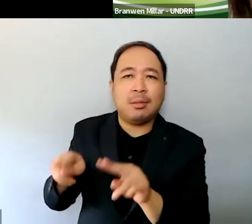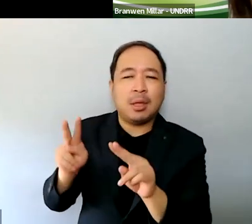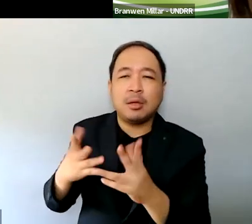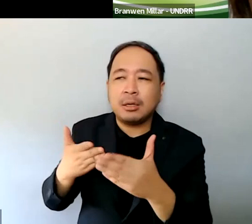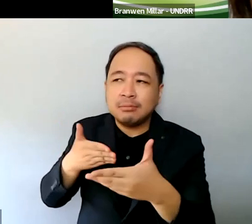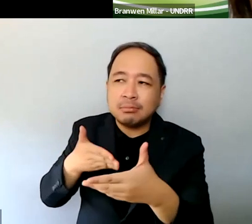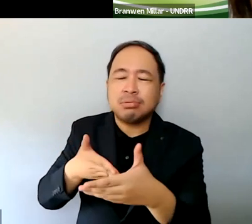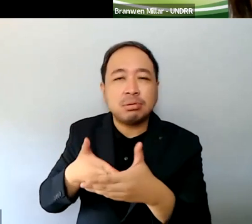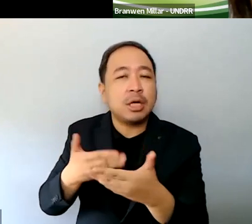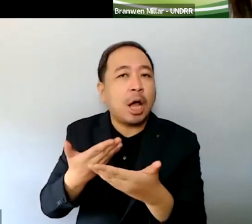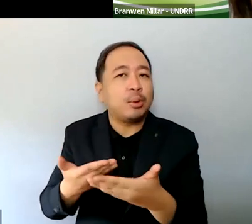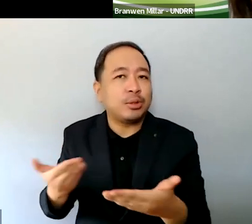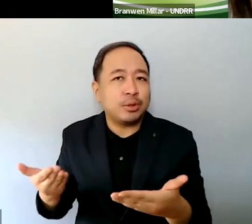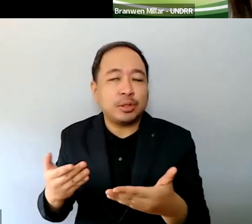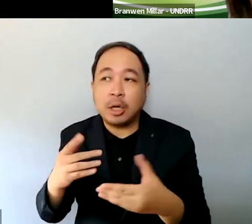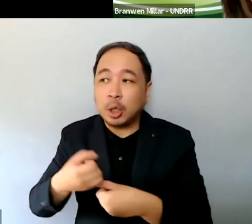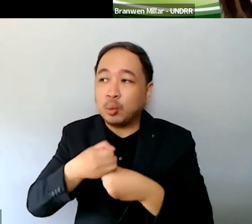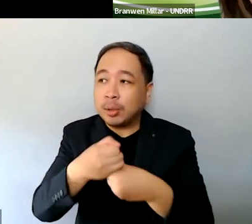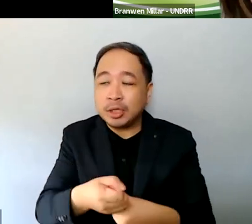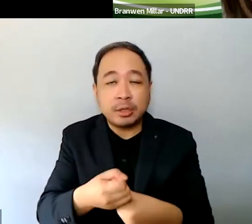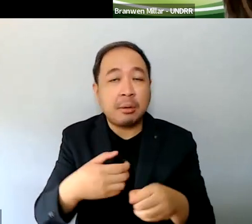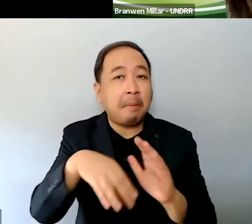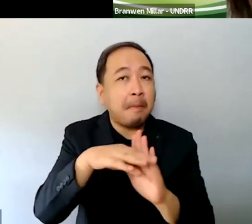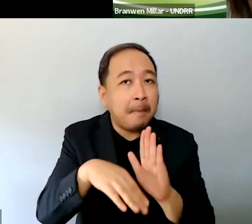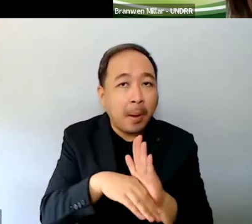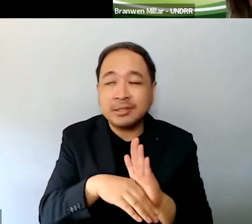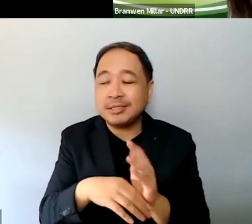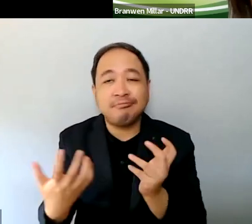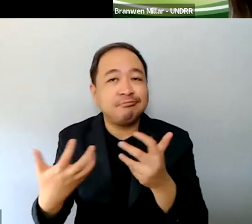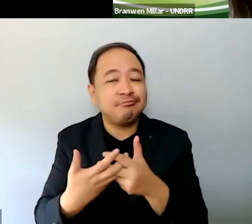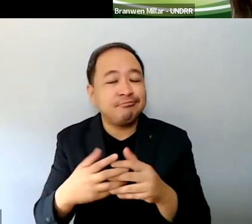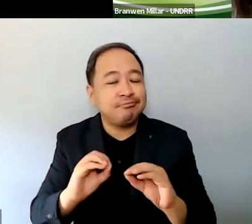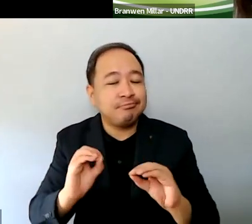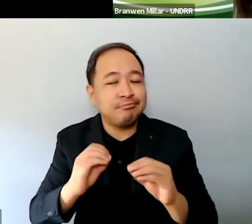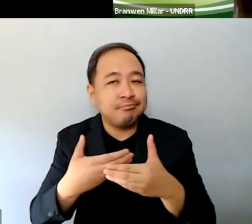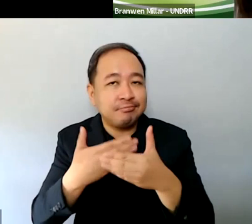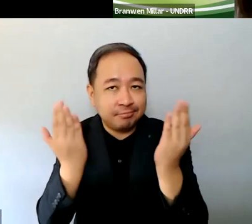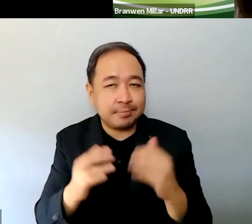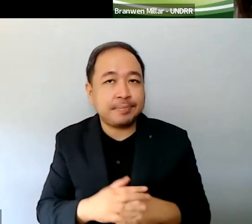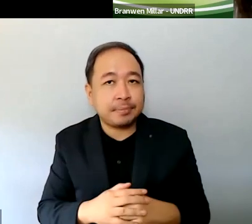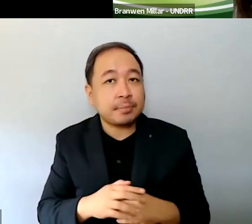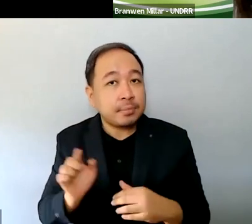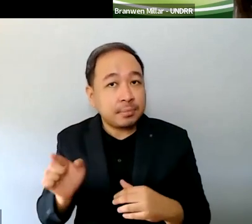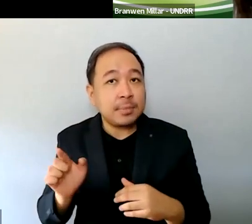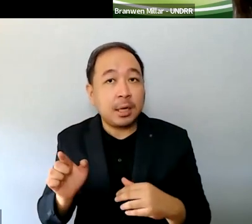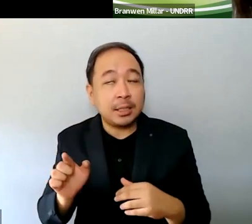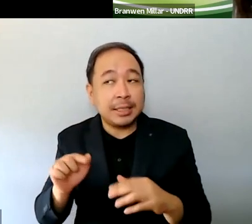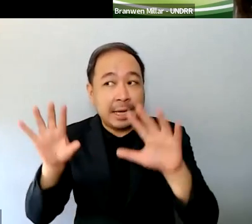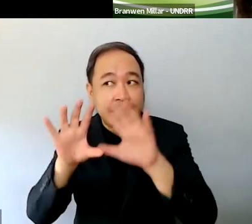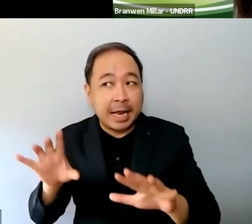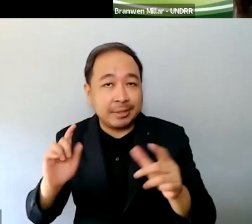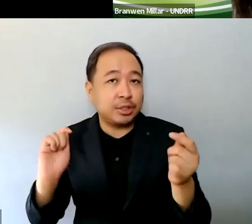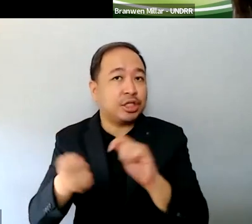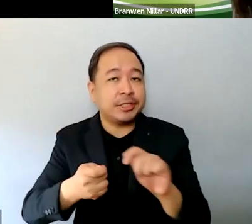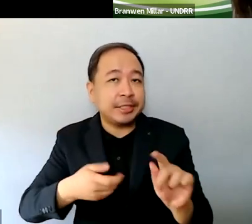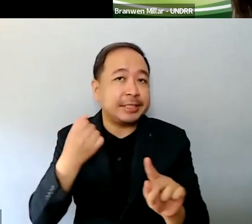resources, poor representation in policymaking, and low skill and knowledge levels. The disproportionate impacts of climate change on women and girls